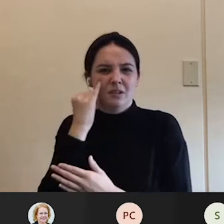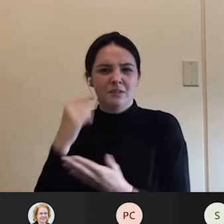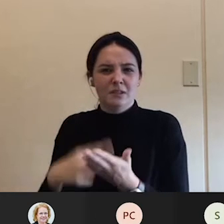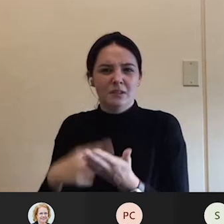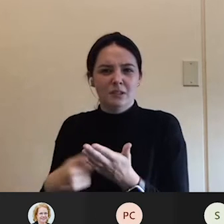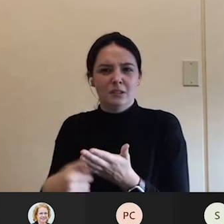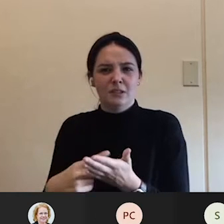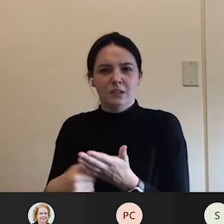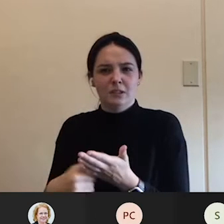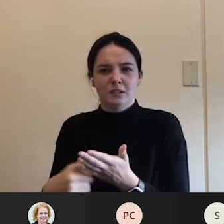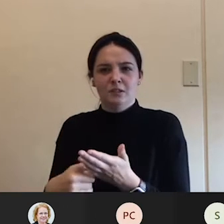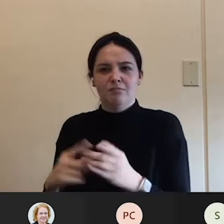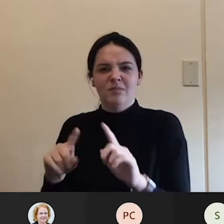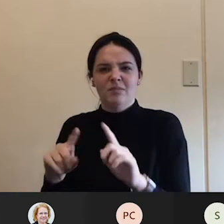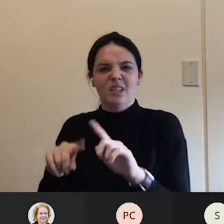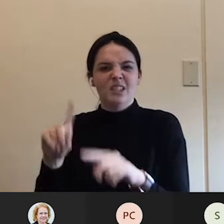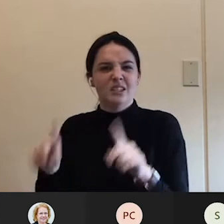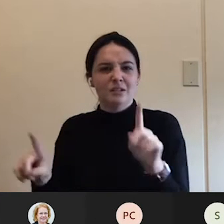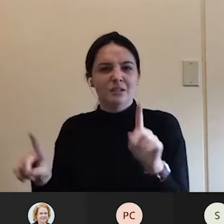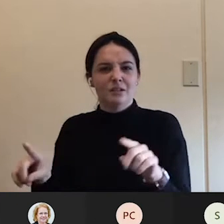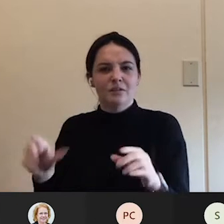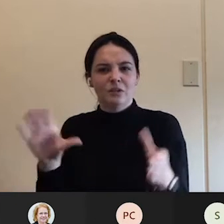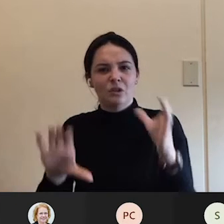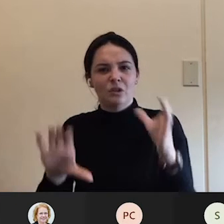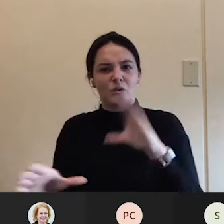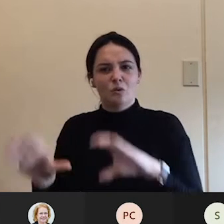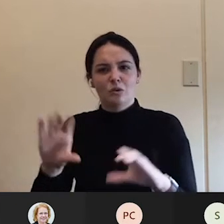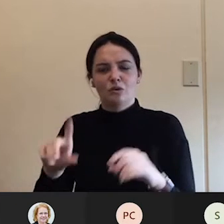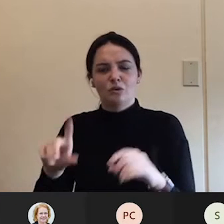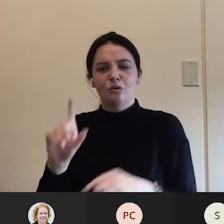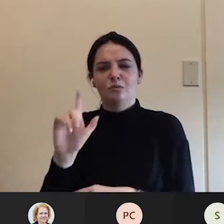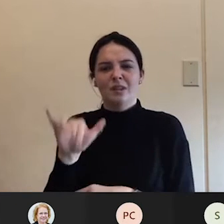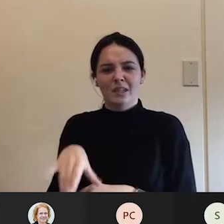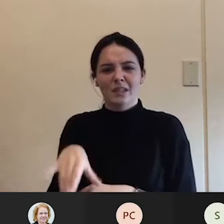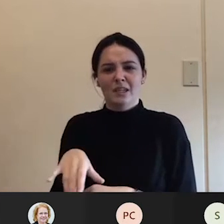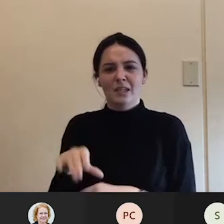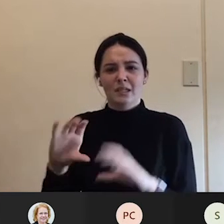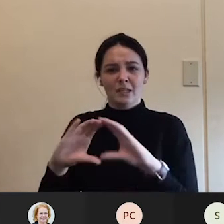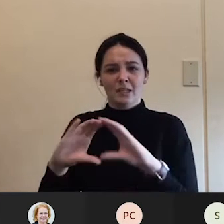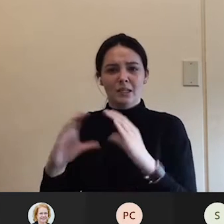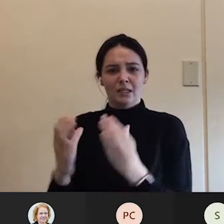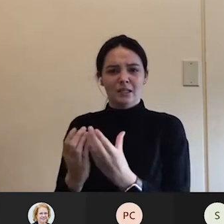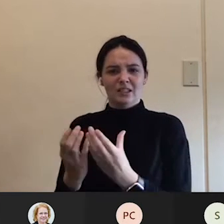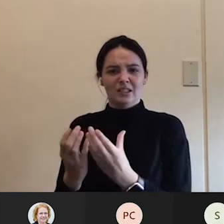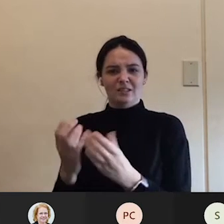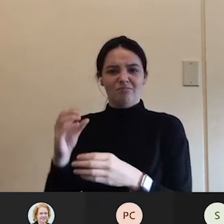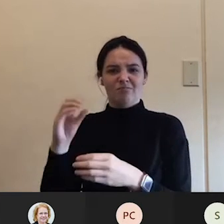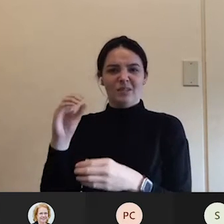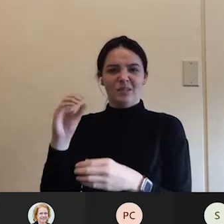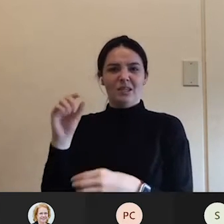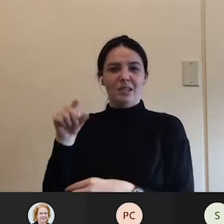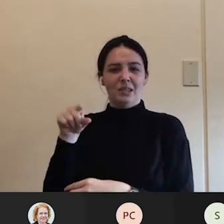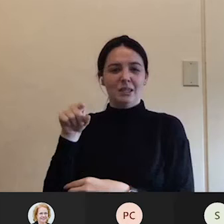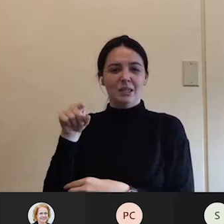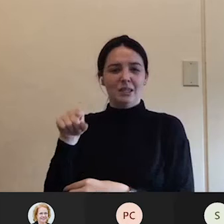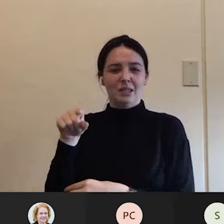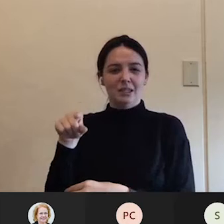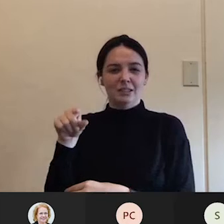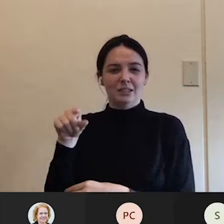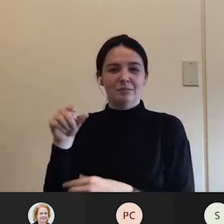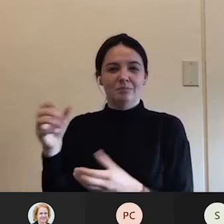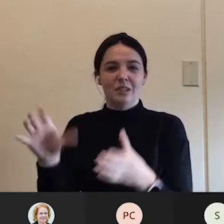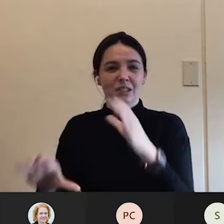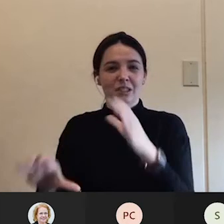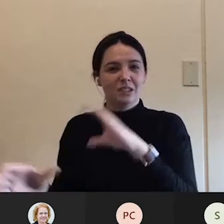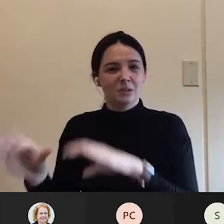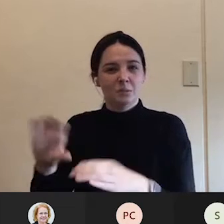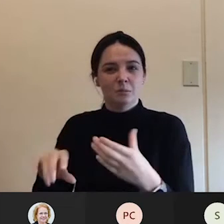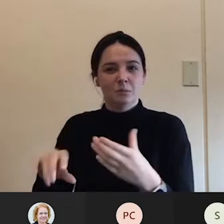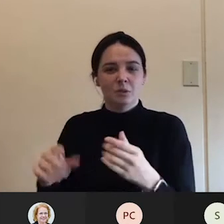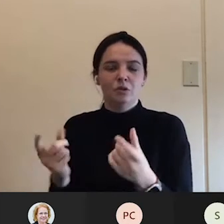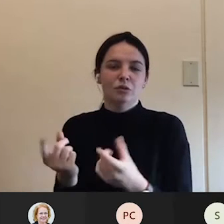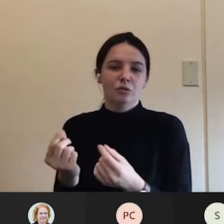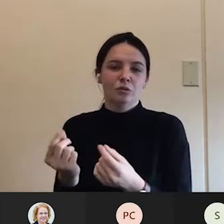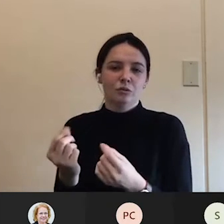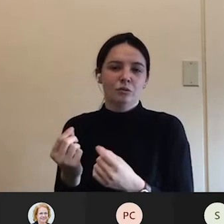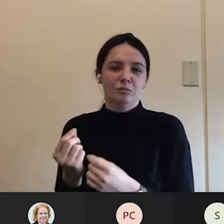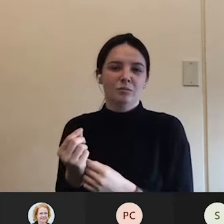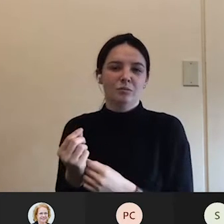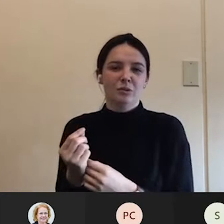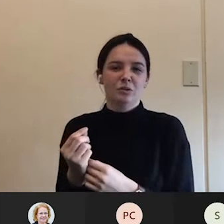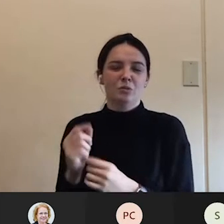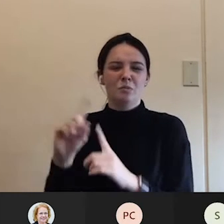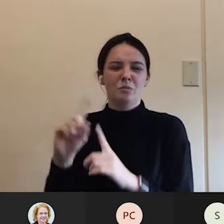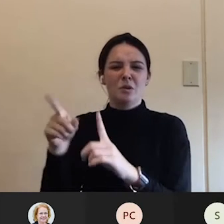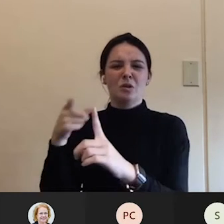continuity equations, that's the class we do this experiment in. And so the whole idea behind this lab is to prove that the